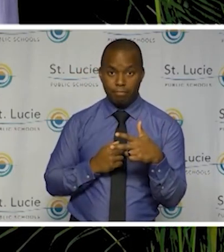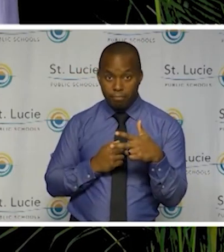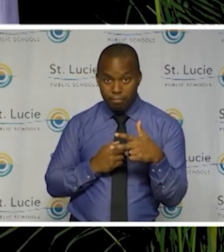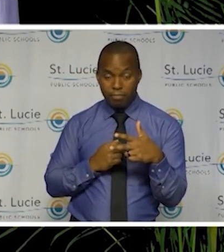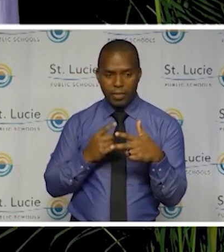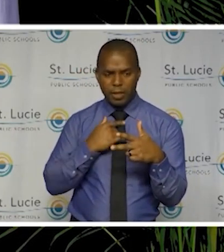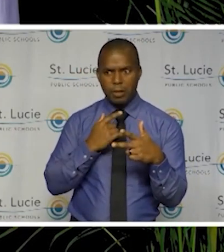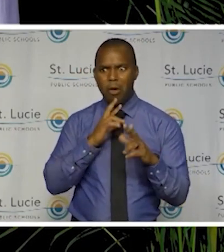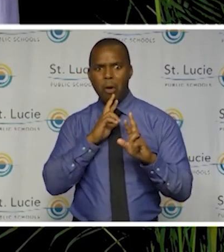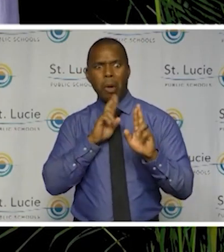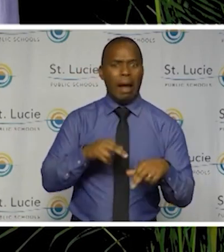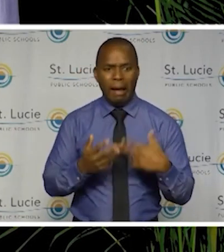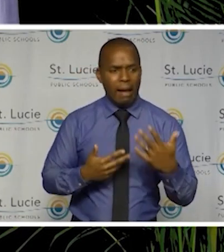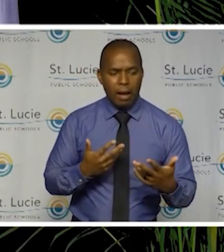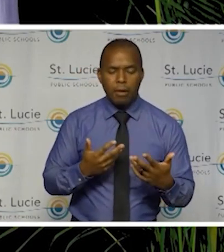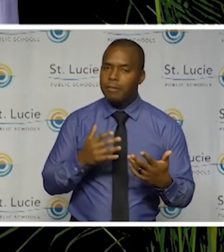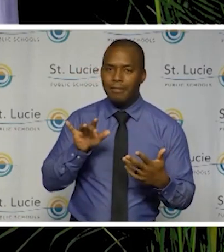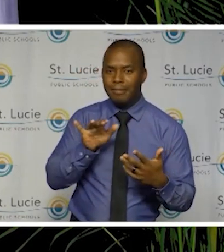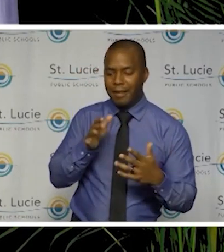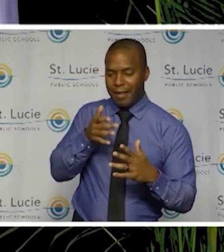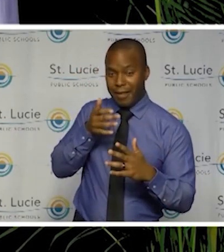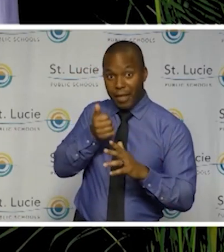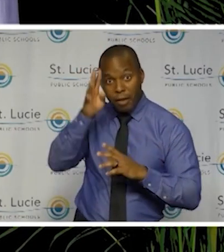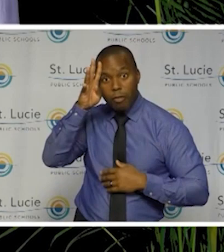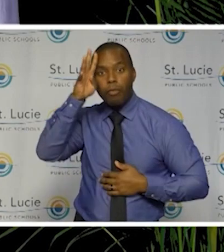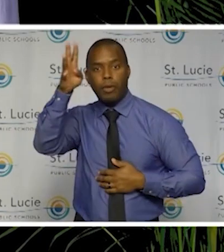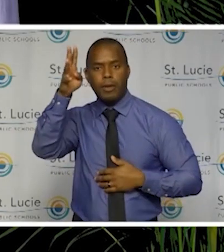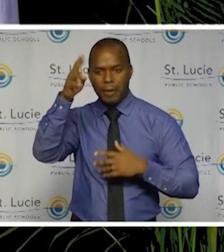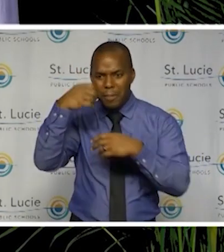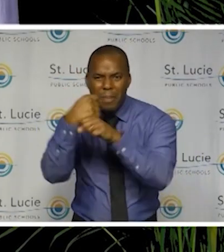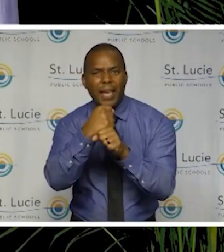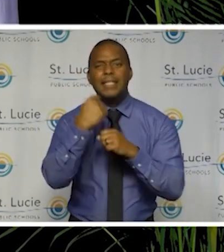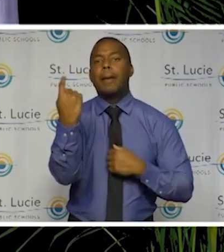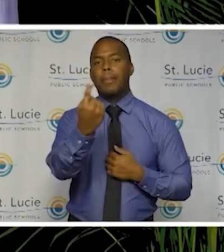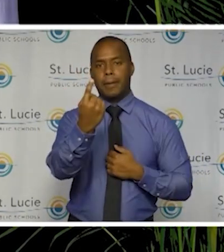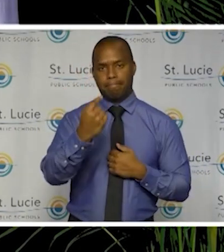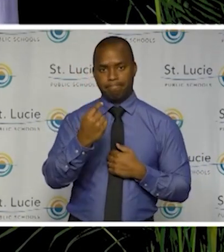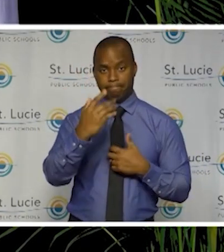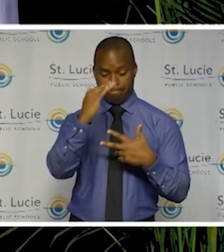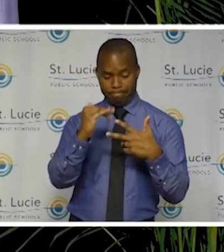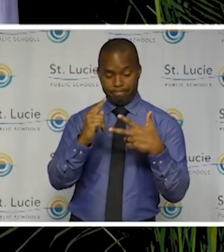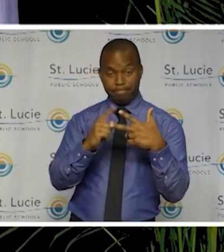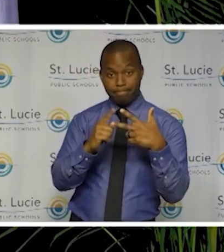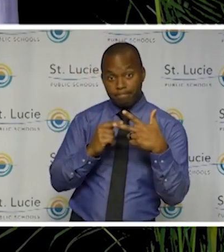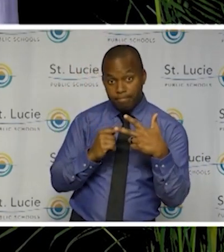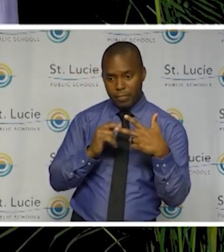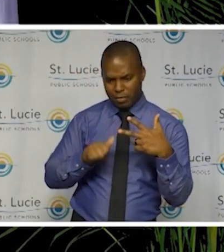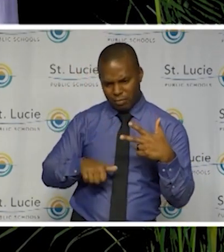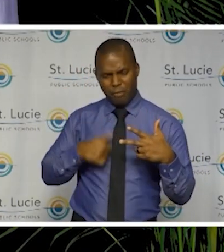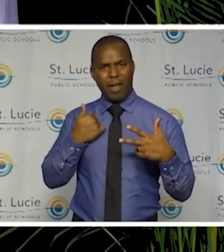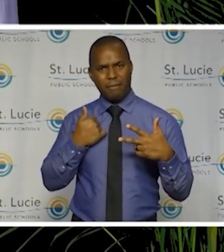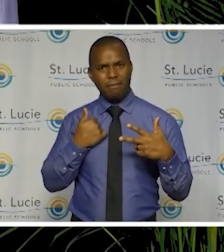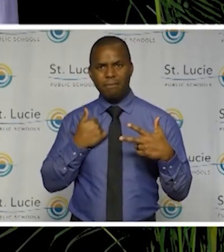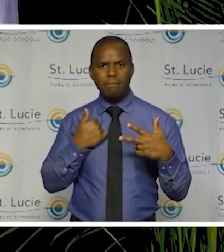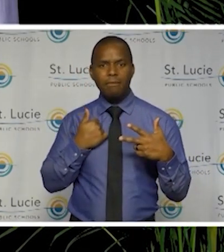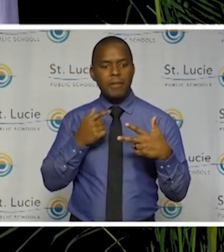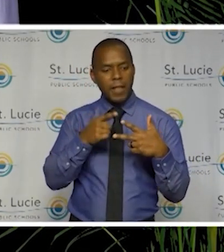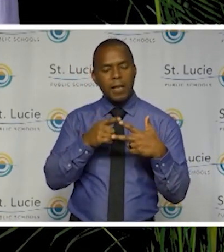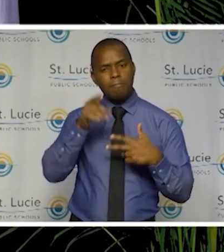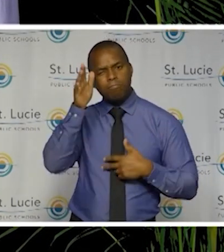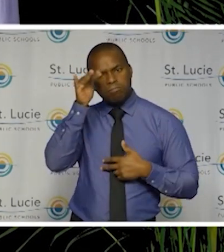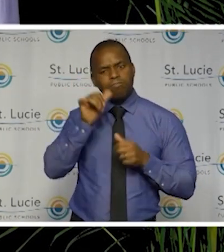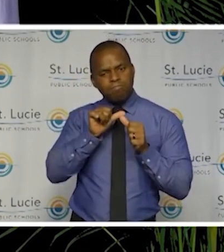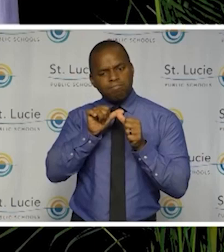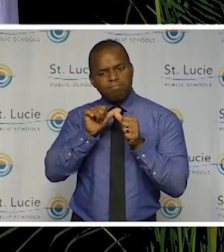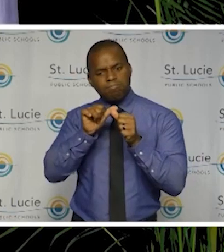don't merely react, they create. Number two, these companies don't merely survive, they prevail.